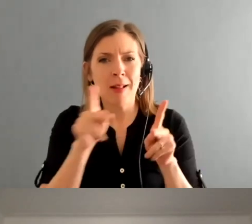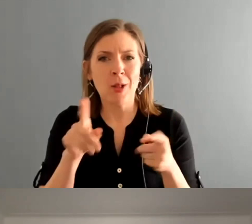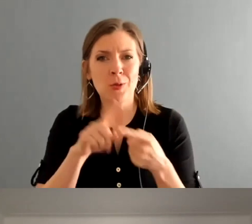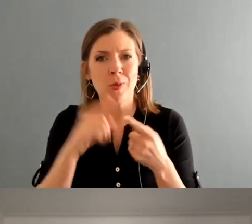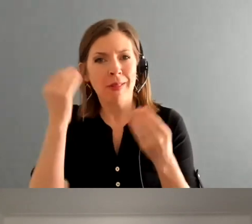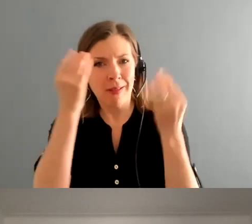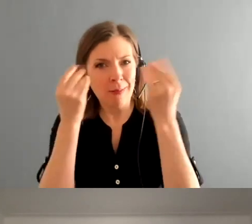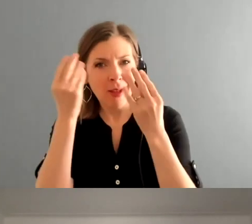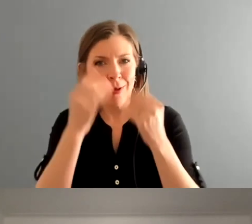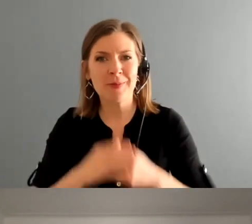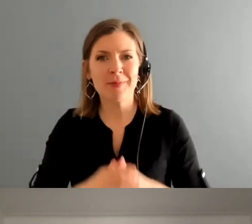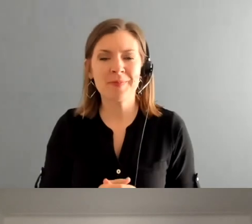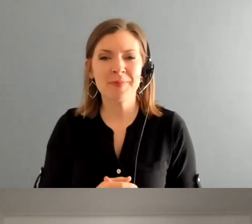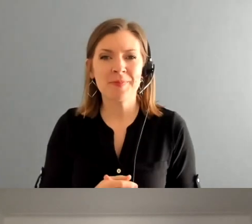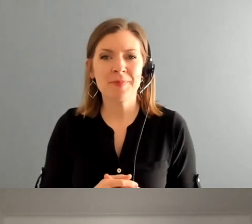think about